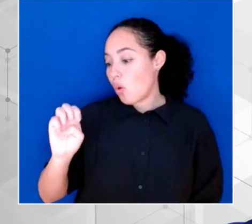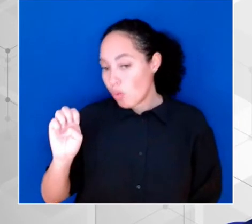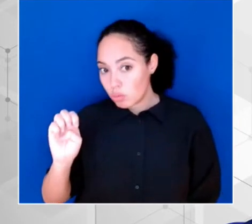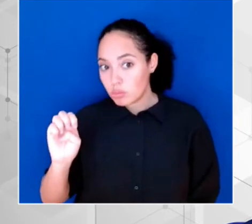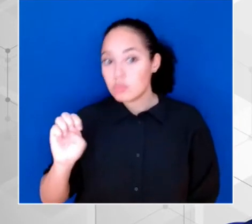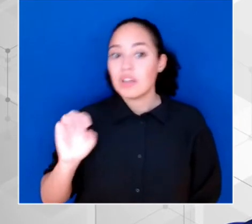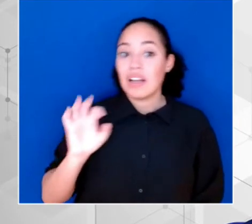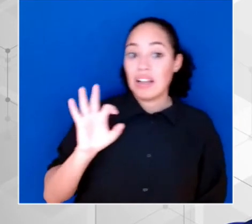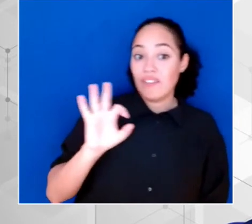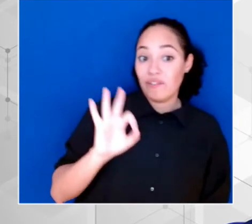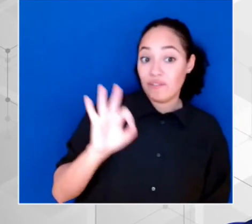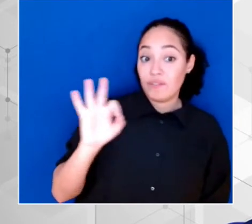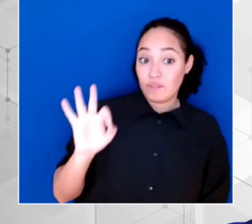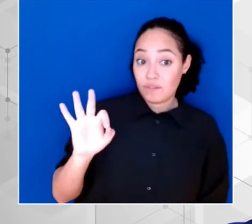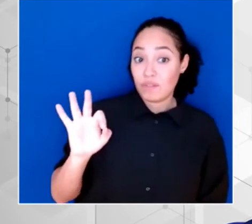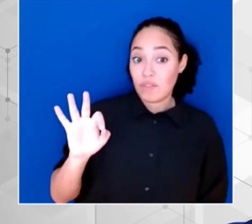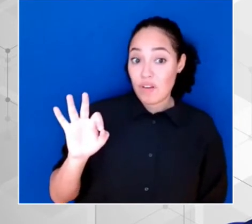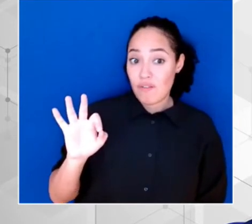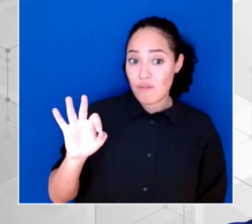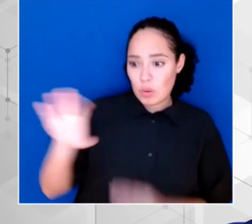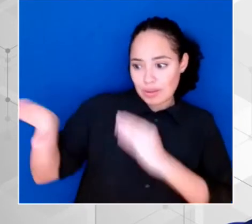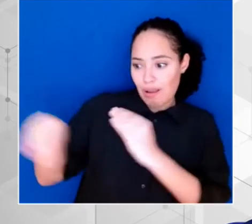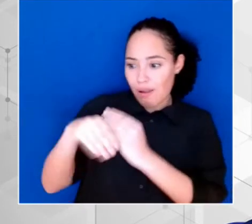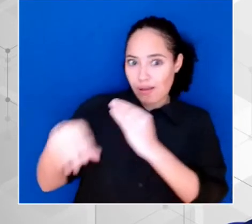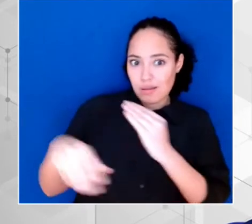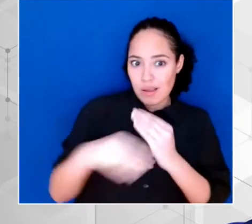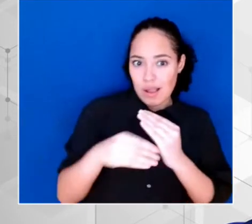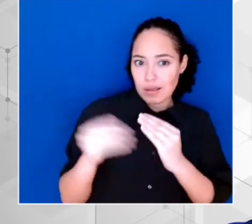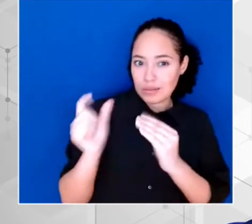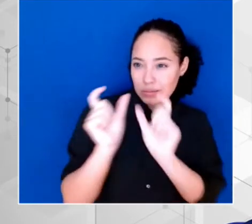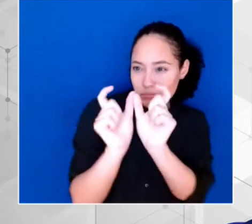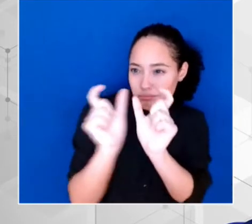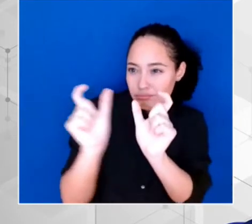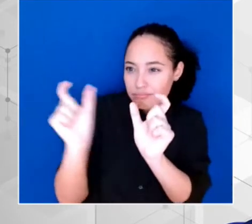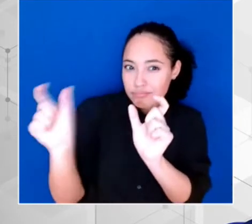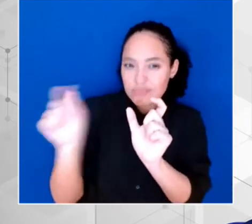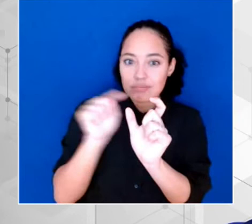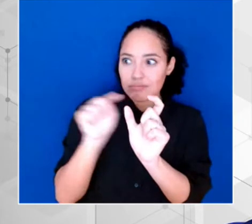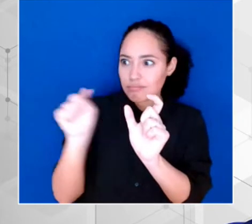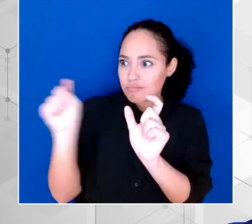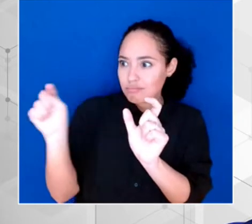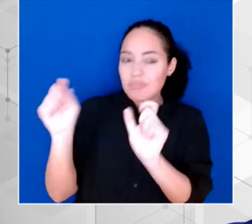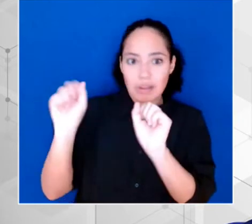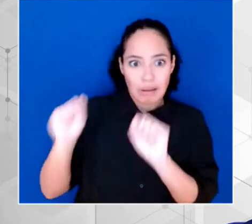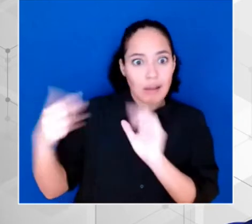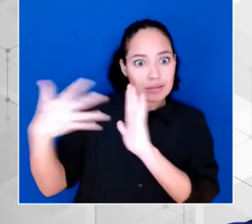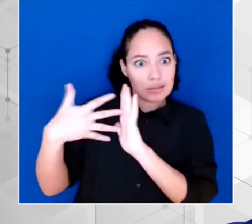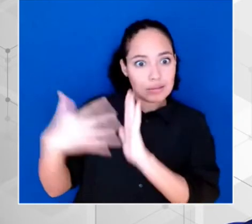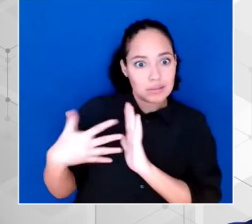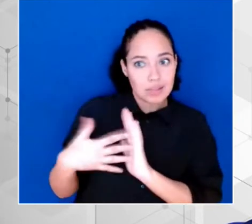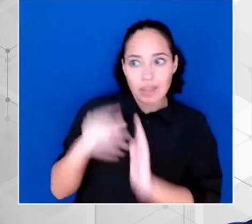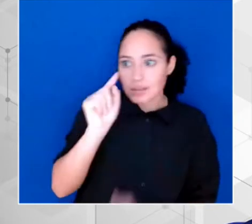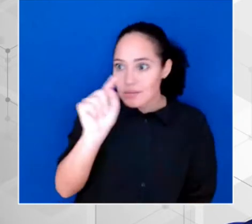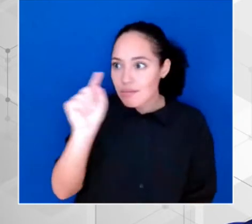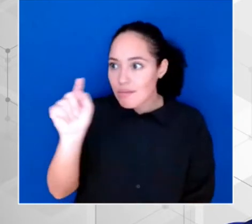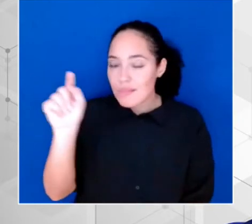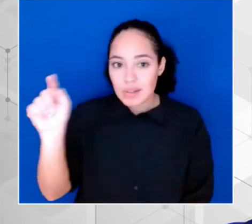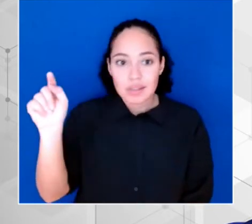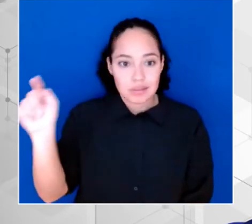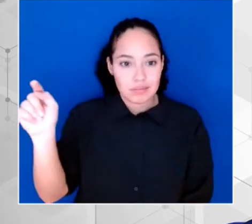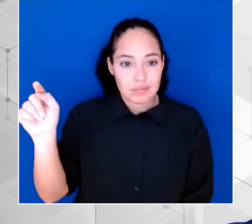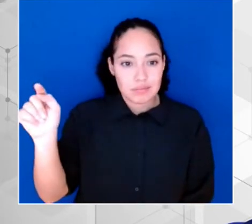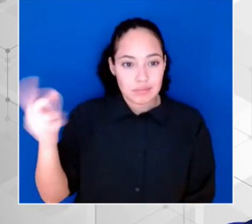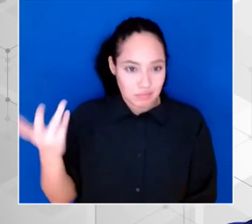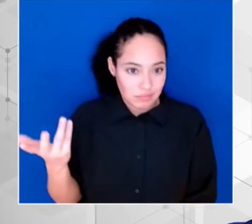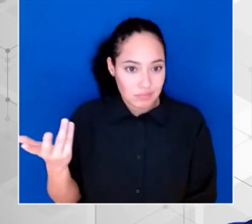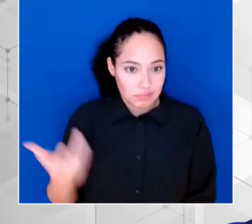in a browser, or at least this is the majority of the application. So you can use extensions to simulate or test